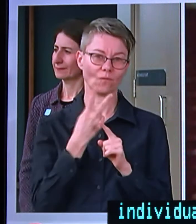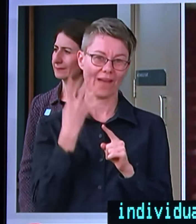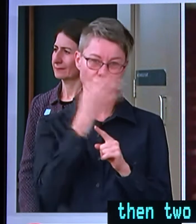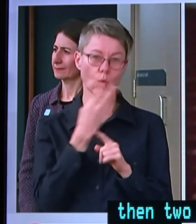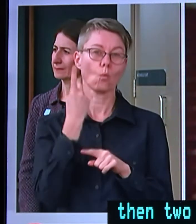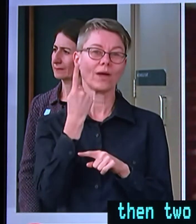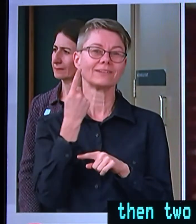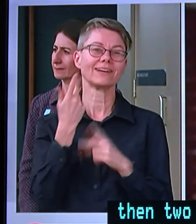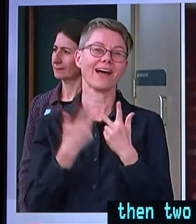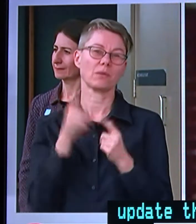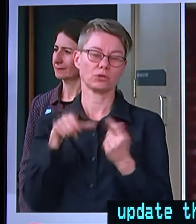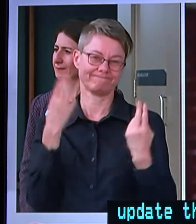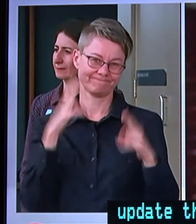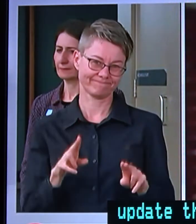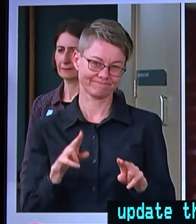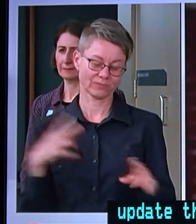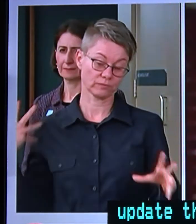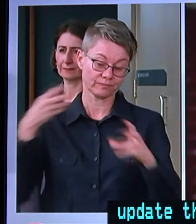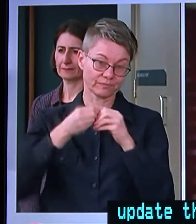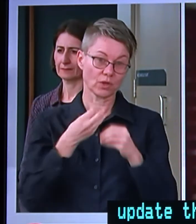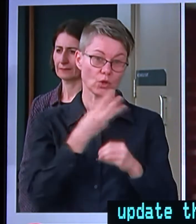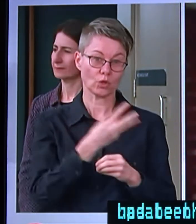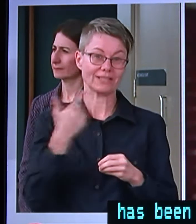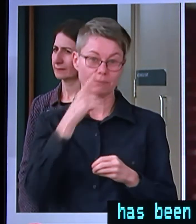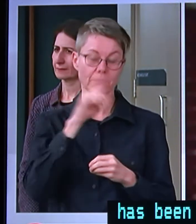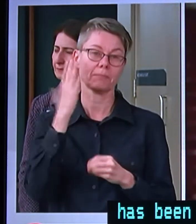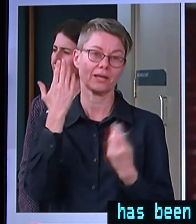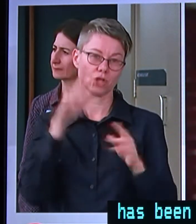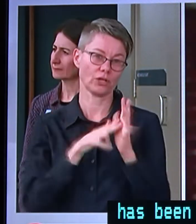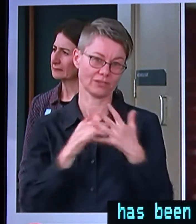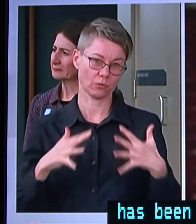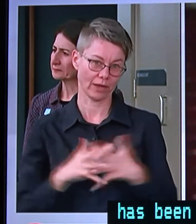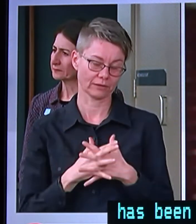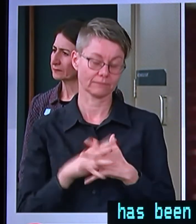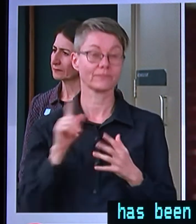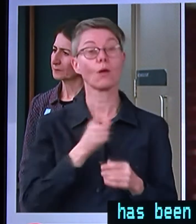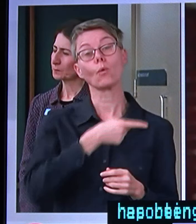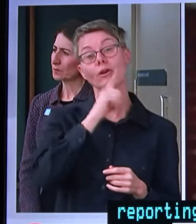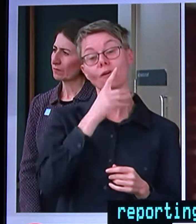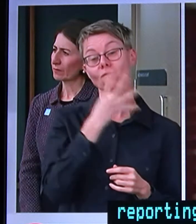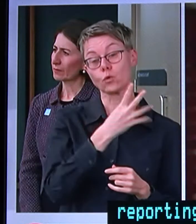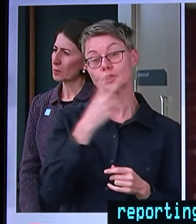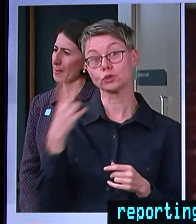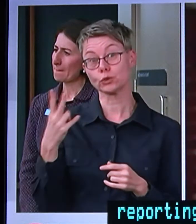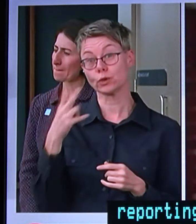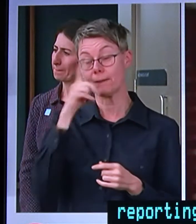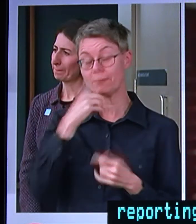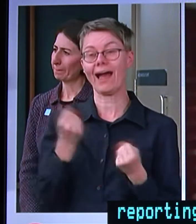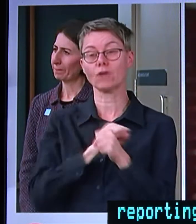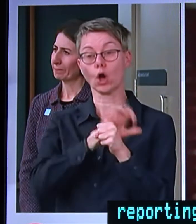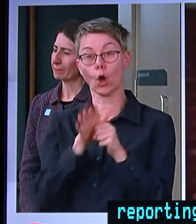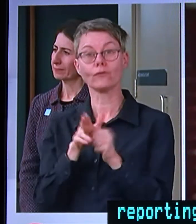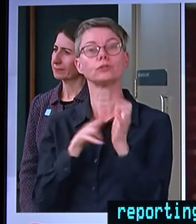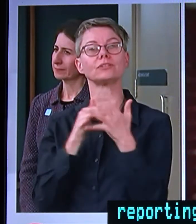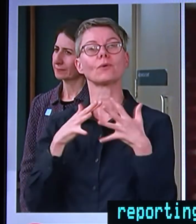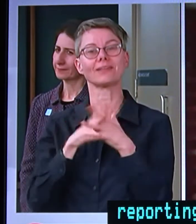in the reporting period, which brings our total deaths to 37. There are currently 142 COVID-19